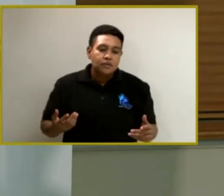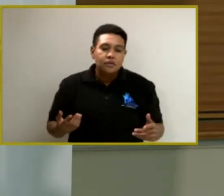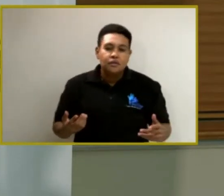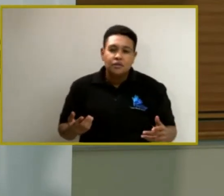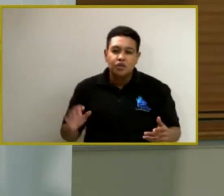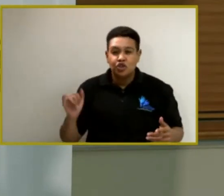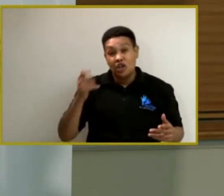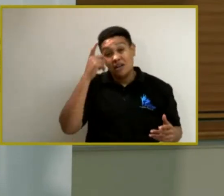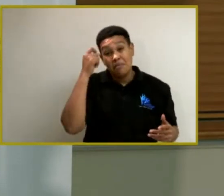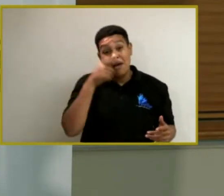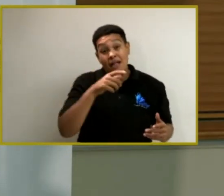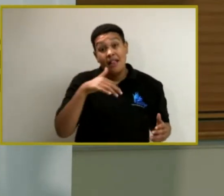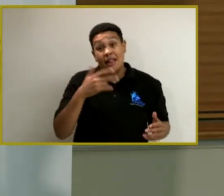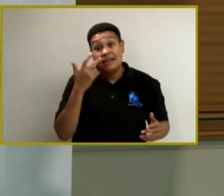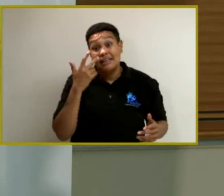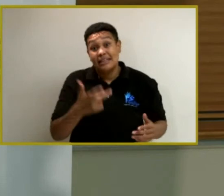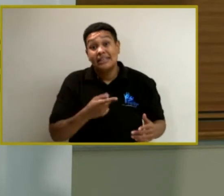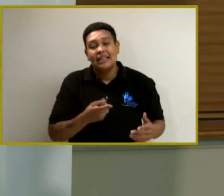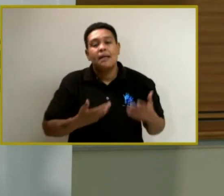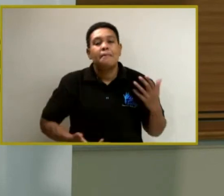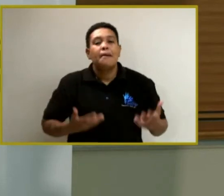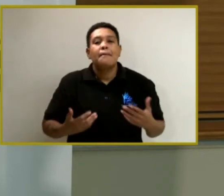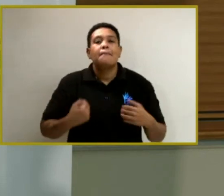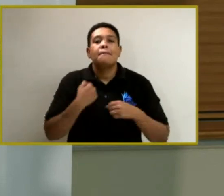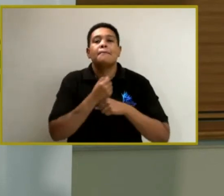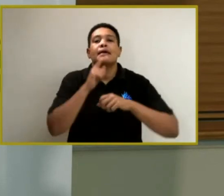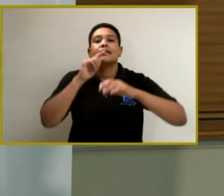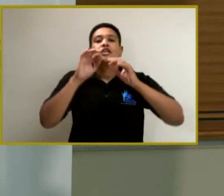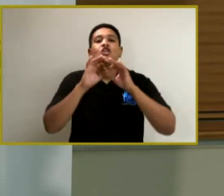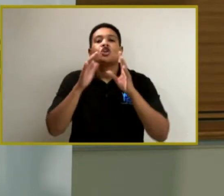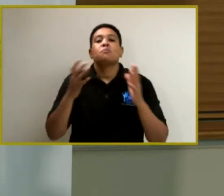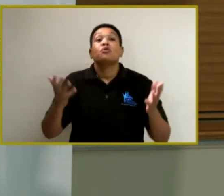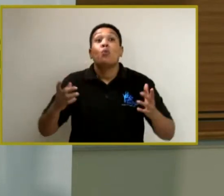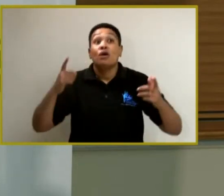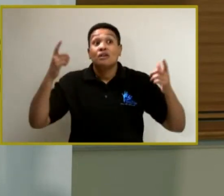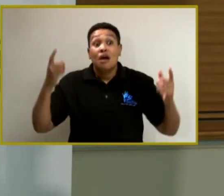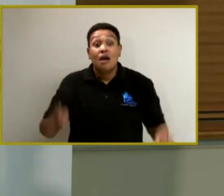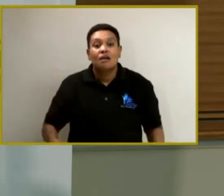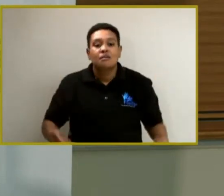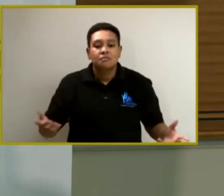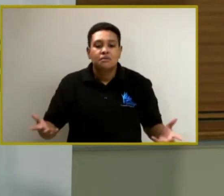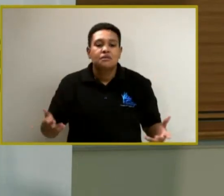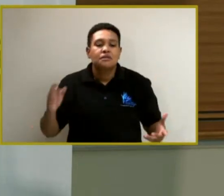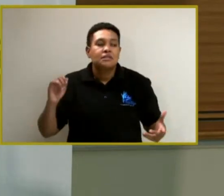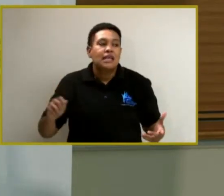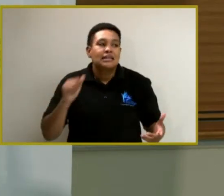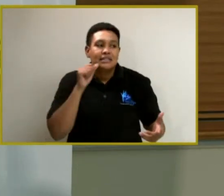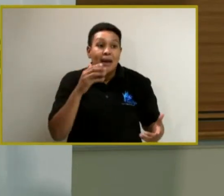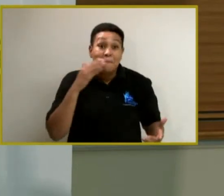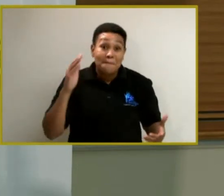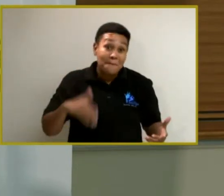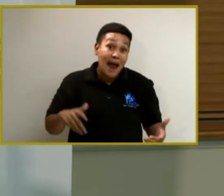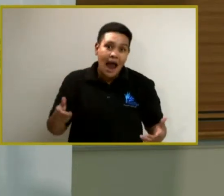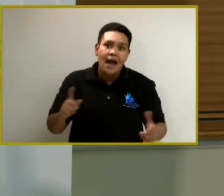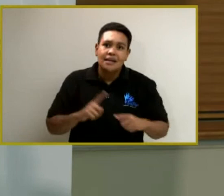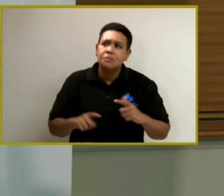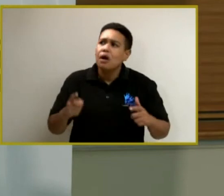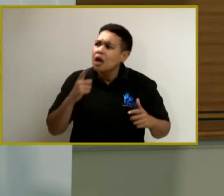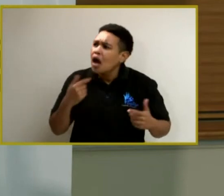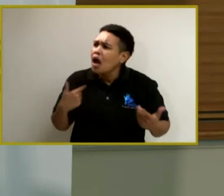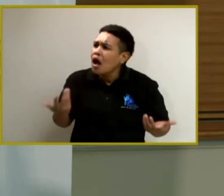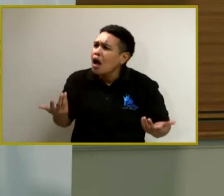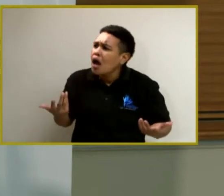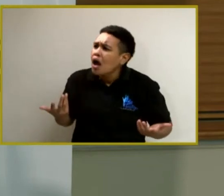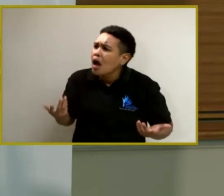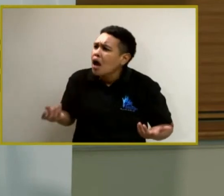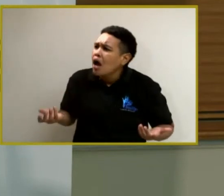they're not being seen, they may make an interpretation of what is happening that is not so bad, but it continues to